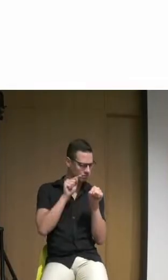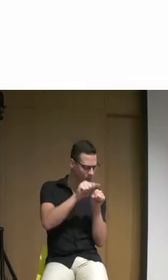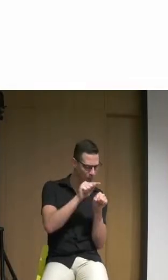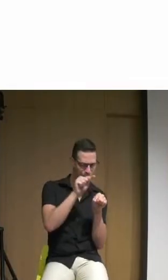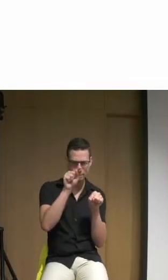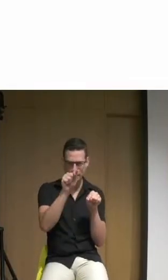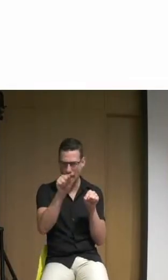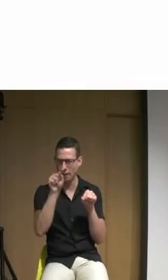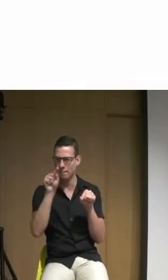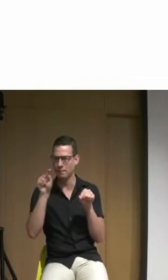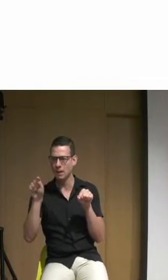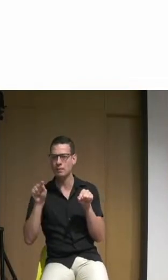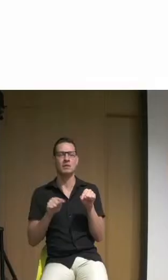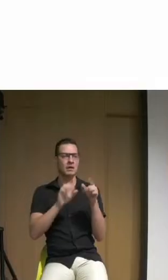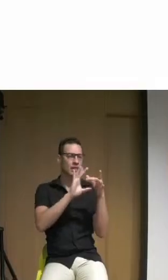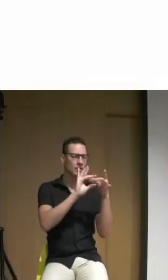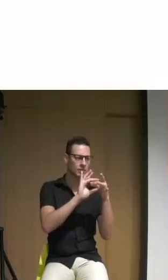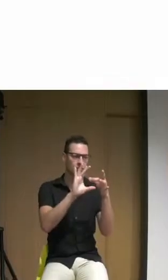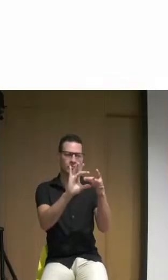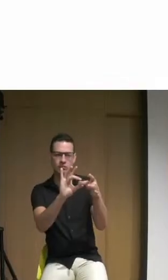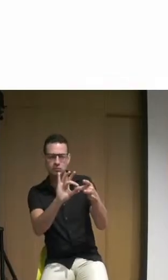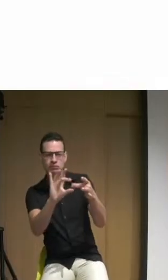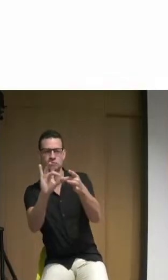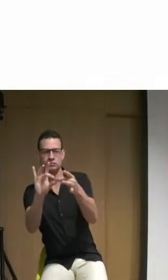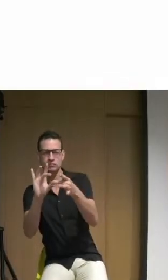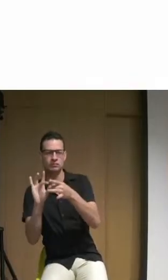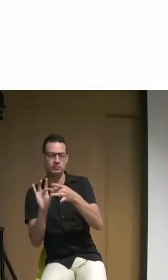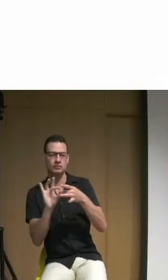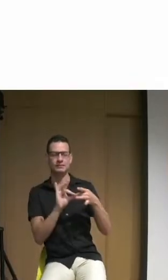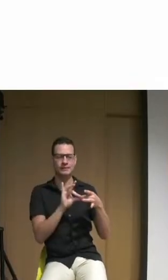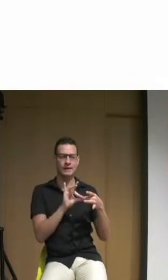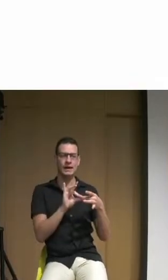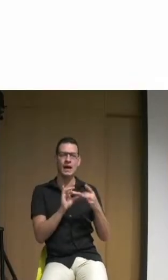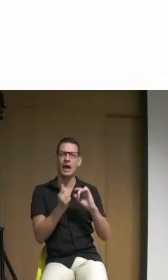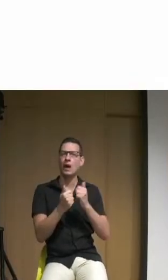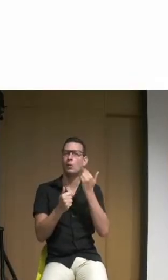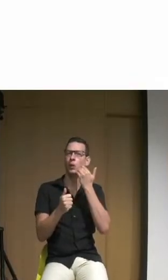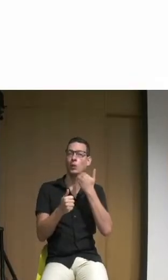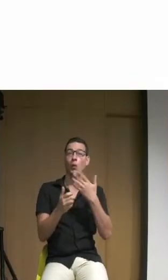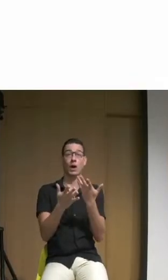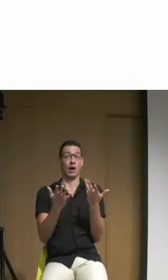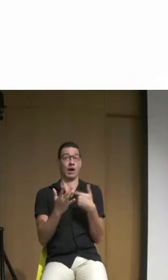that because what I said in this group was not reflected,